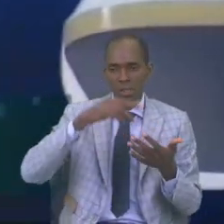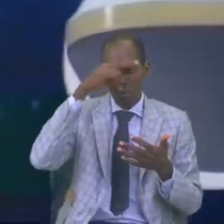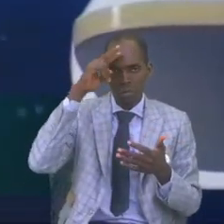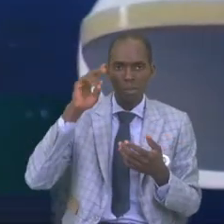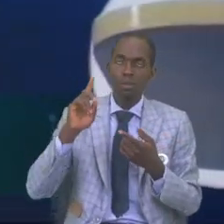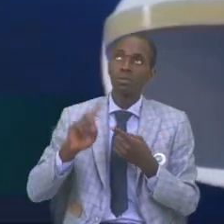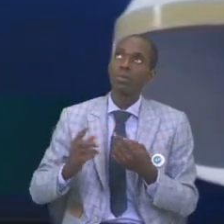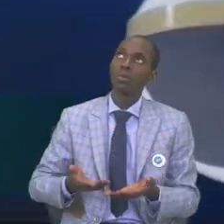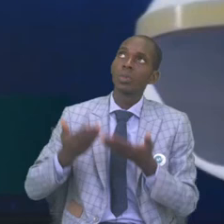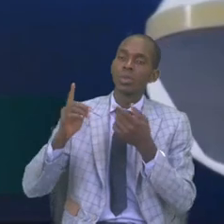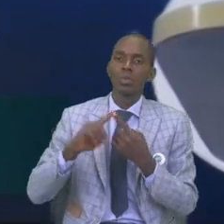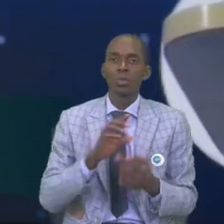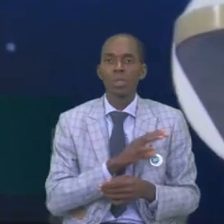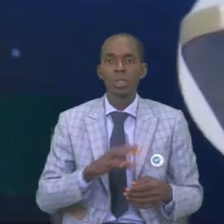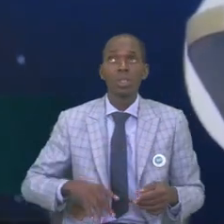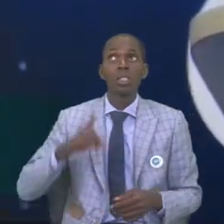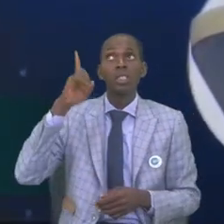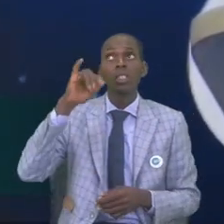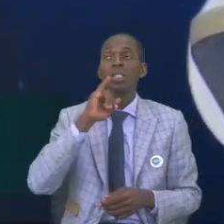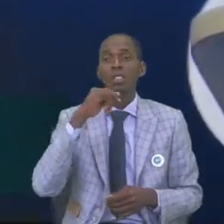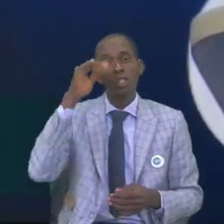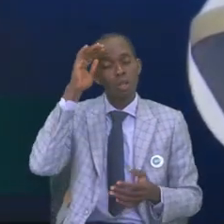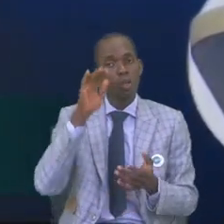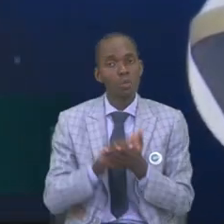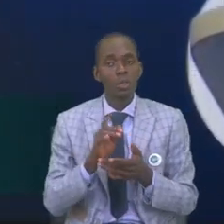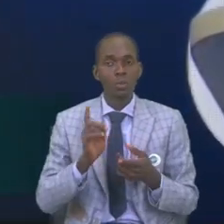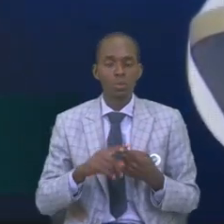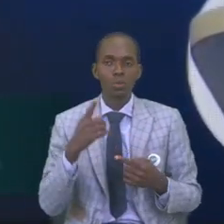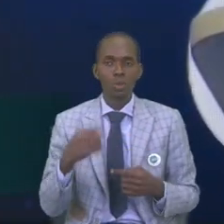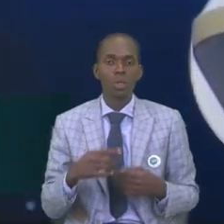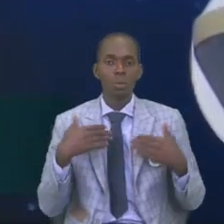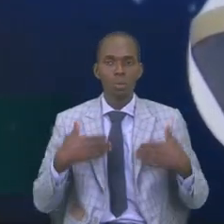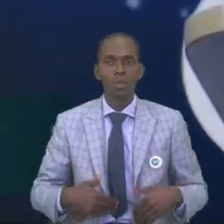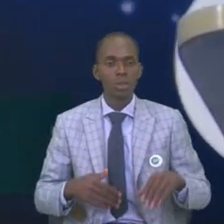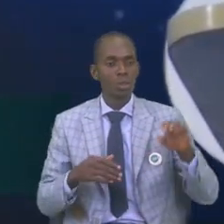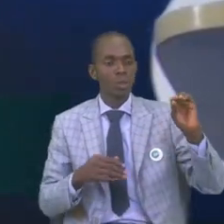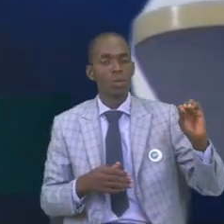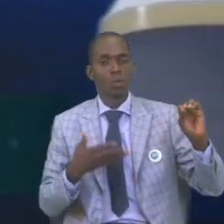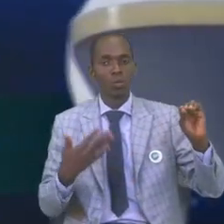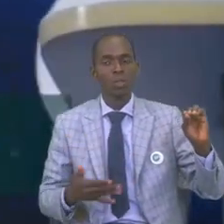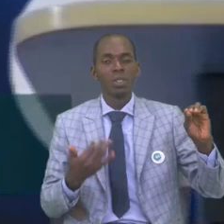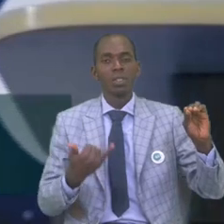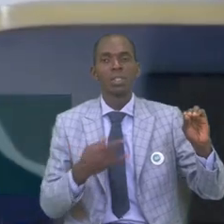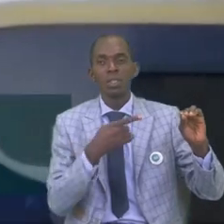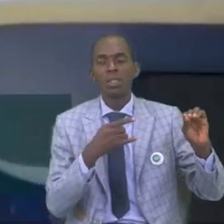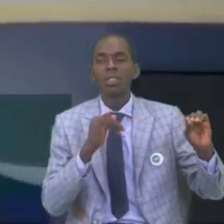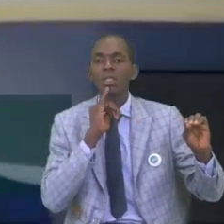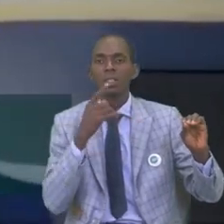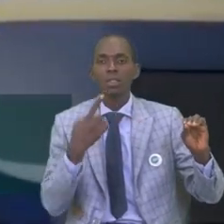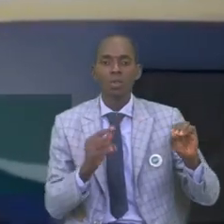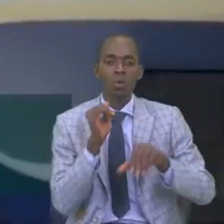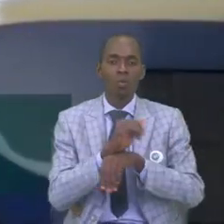is the husband of the body. He is also over there in the overcomer of for the believer.